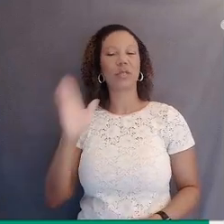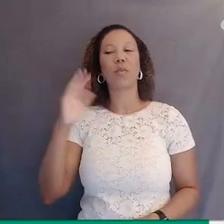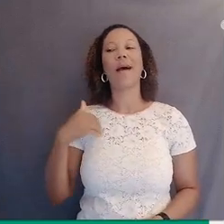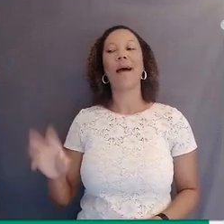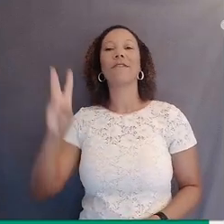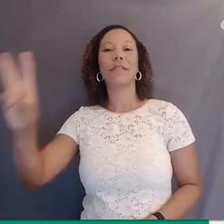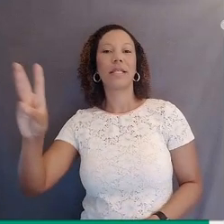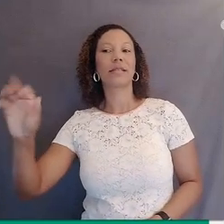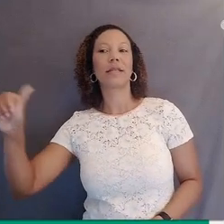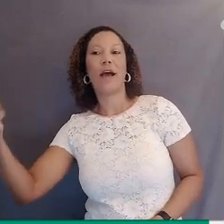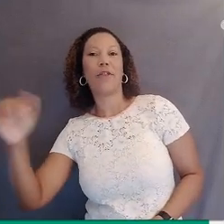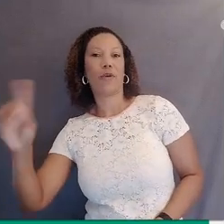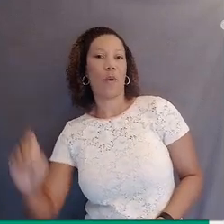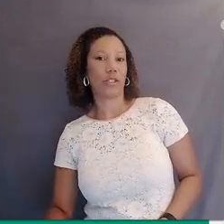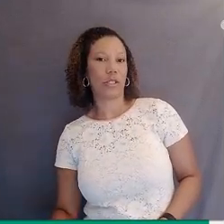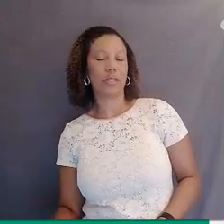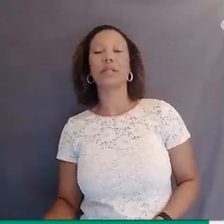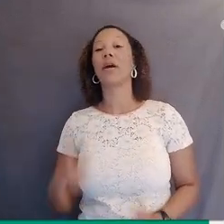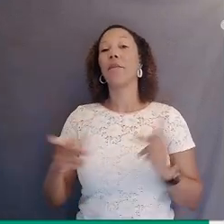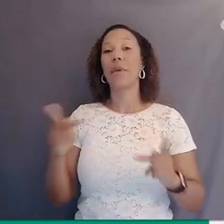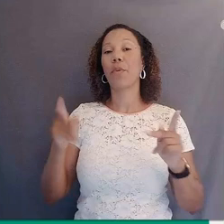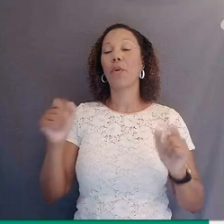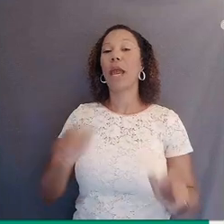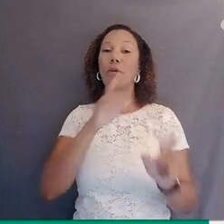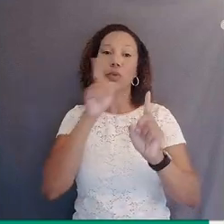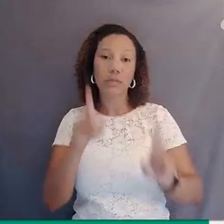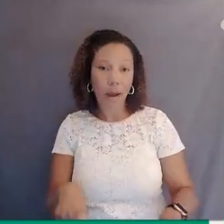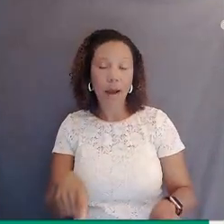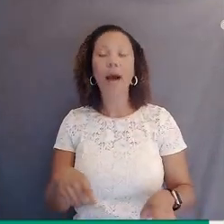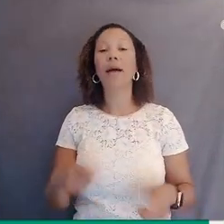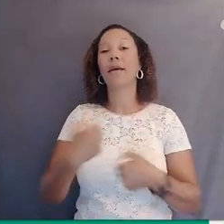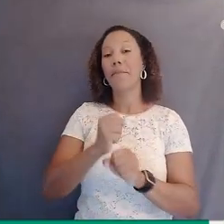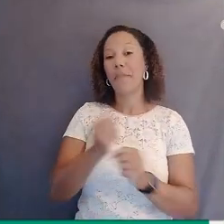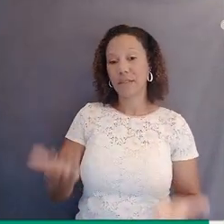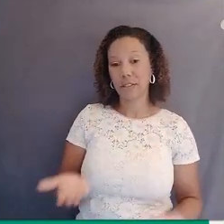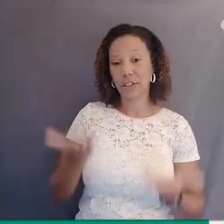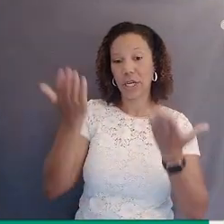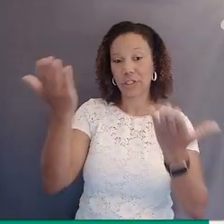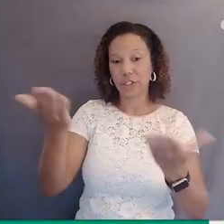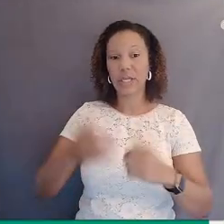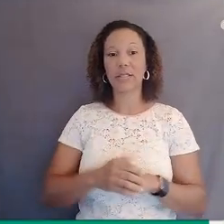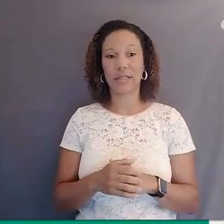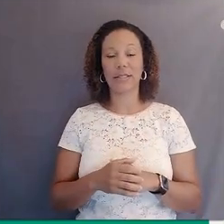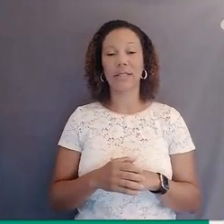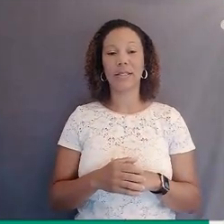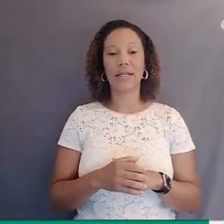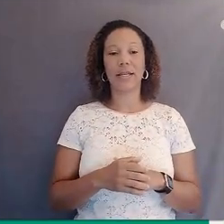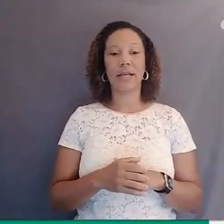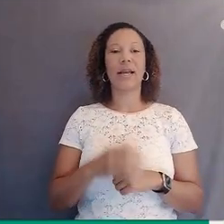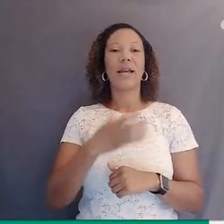open-ended questions for respondents to make suggestions around some key priority areas. And those are